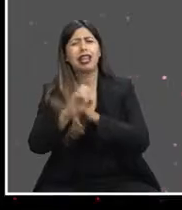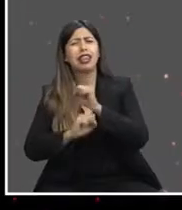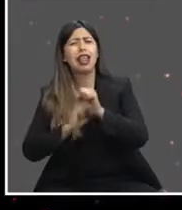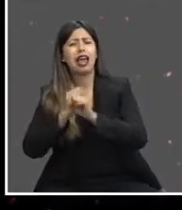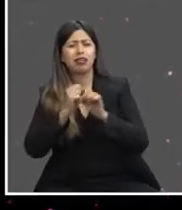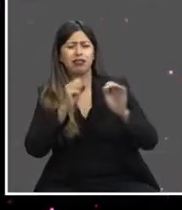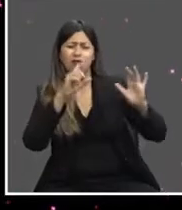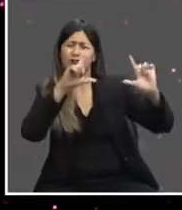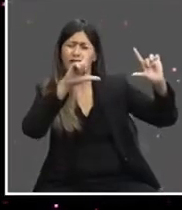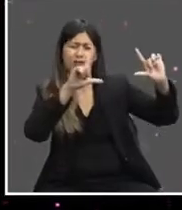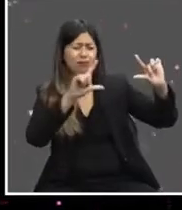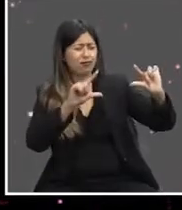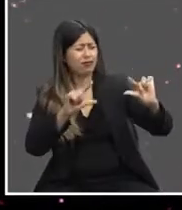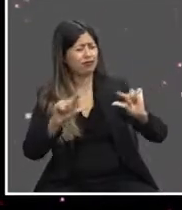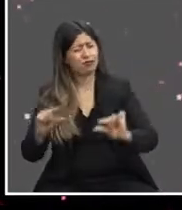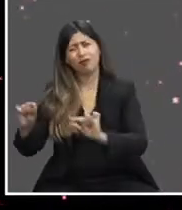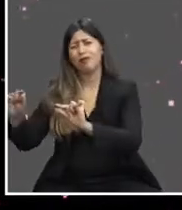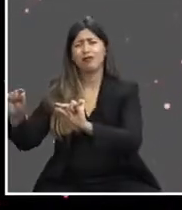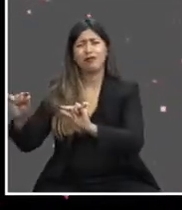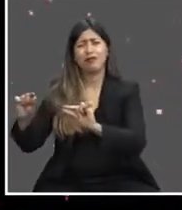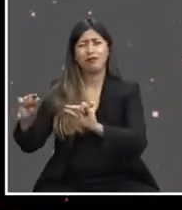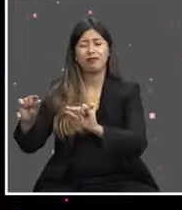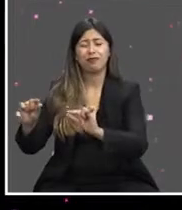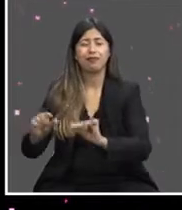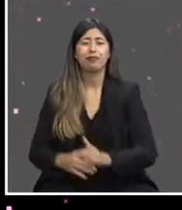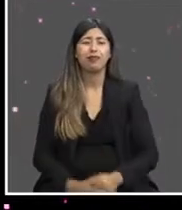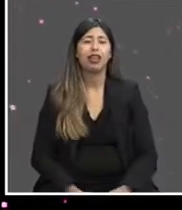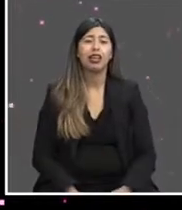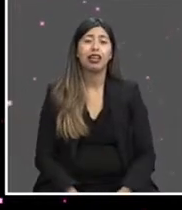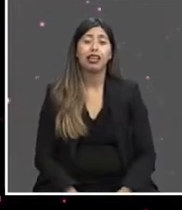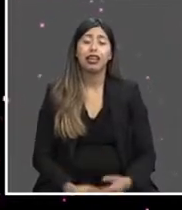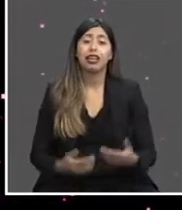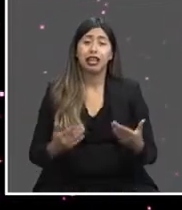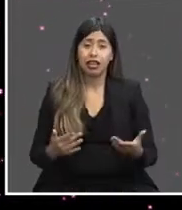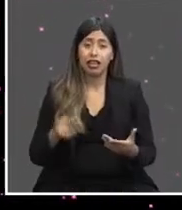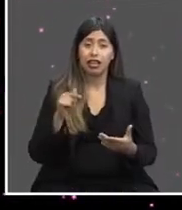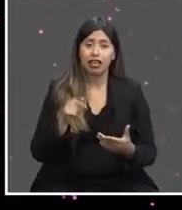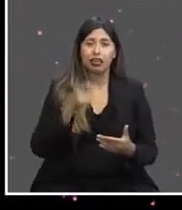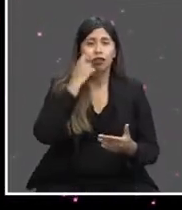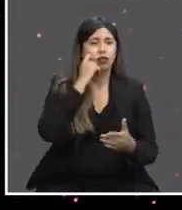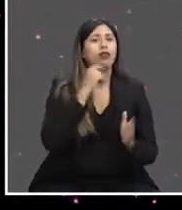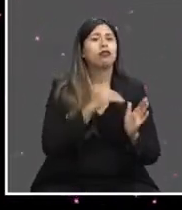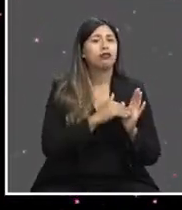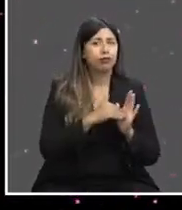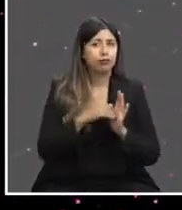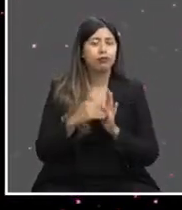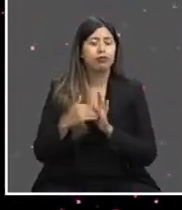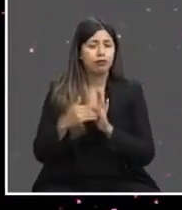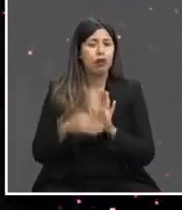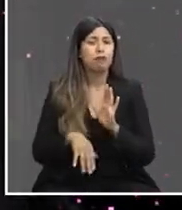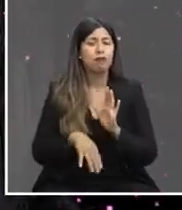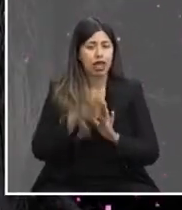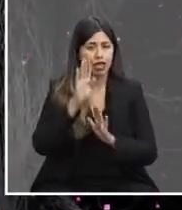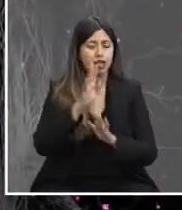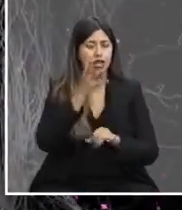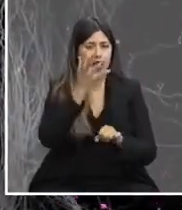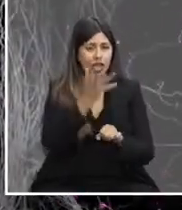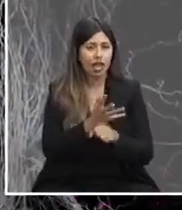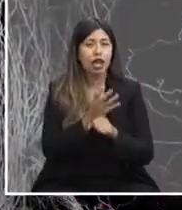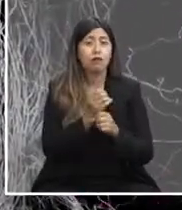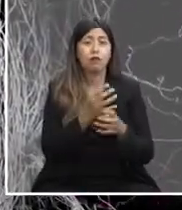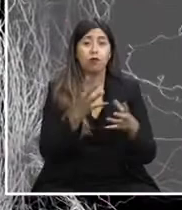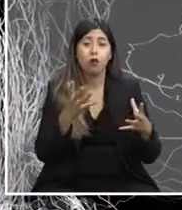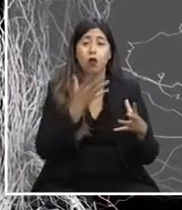about 50% of its area. And those are trends which are mirrored across many of the glaciers of the Andes. But what does that mean for